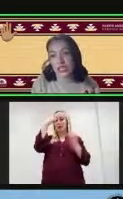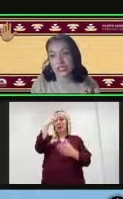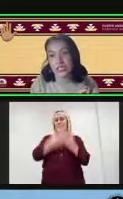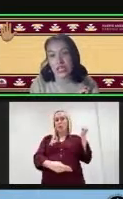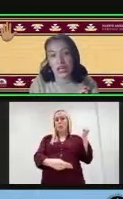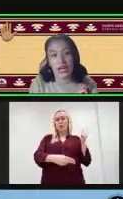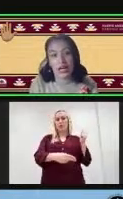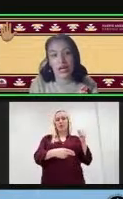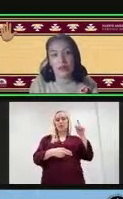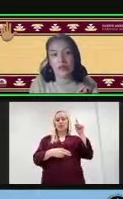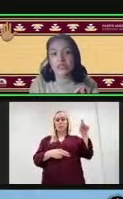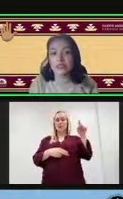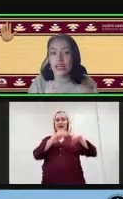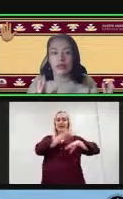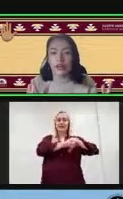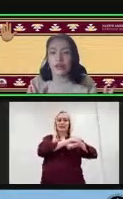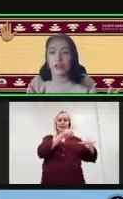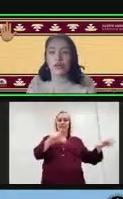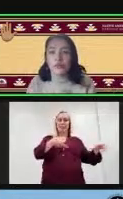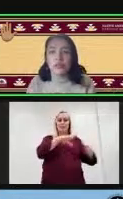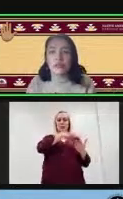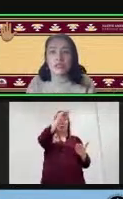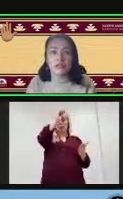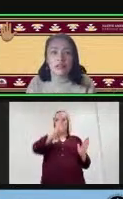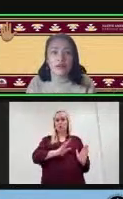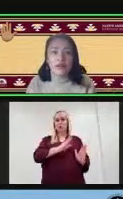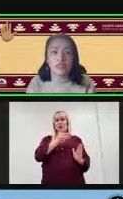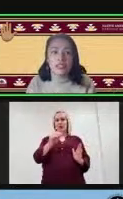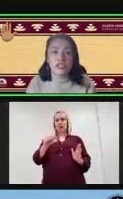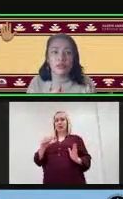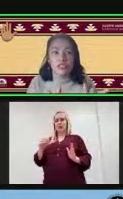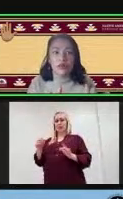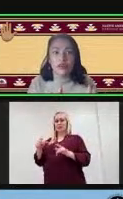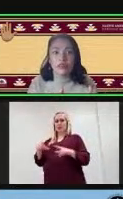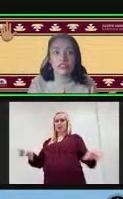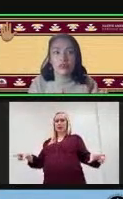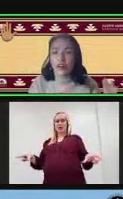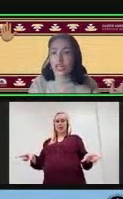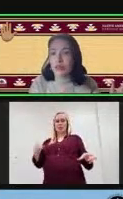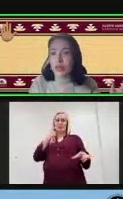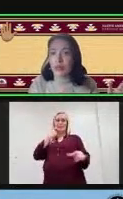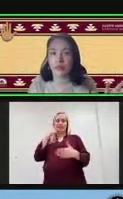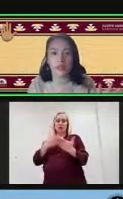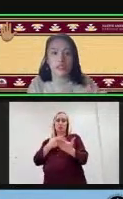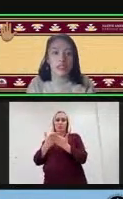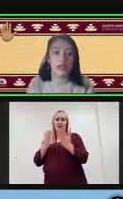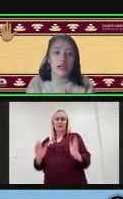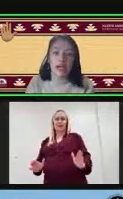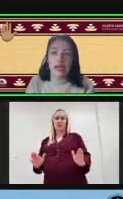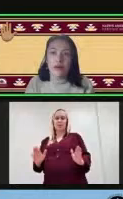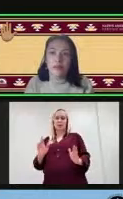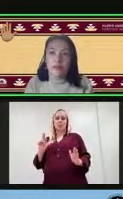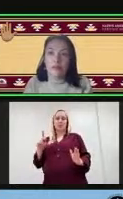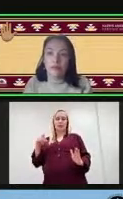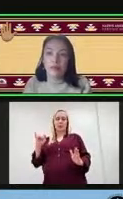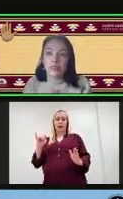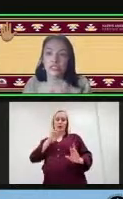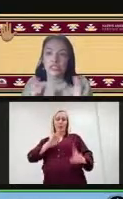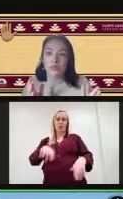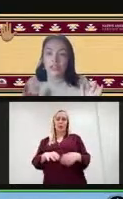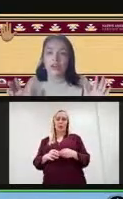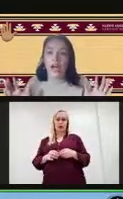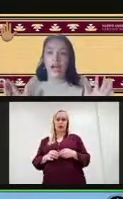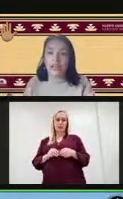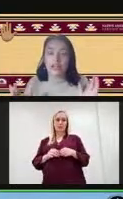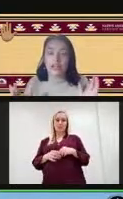learners and recent, I know we use the term recent arrivals in our KPI reports. But I just